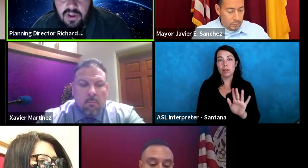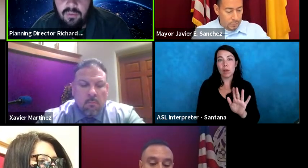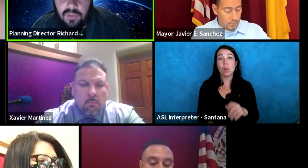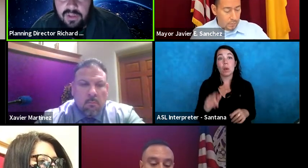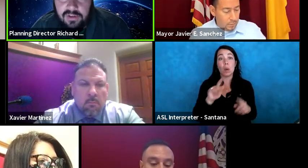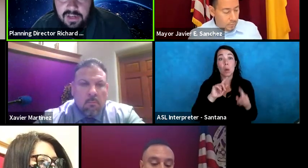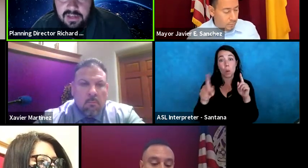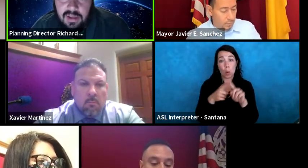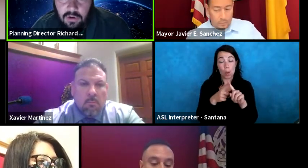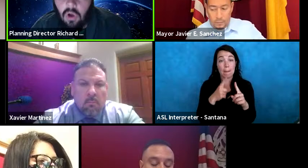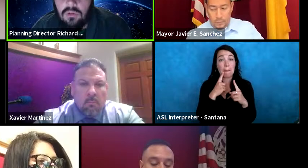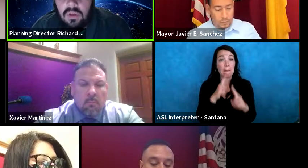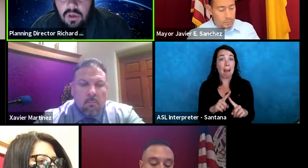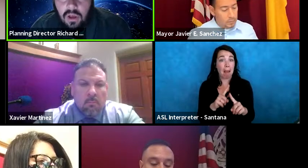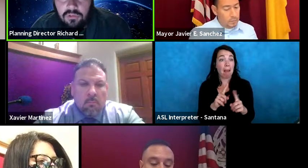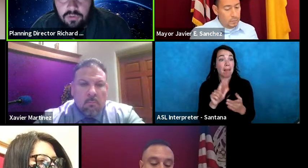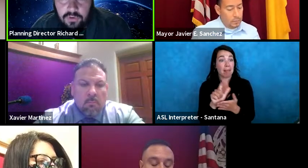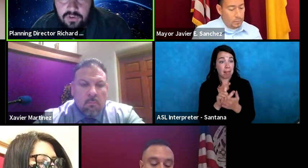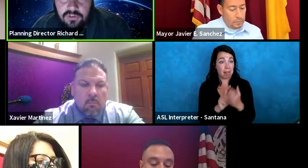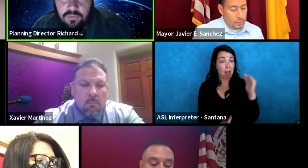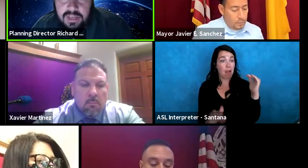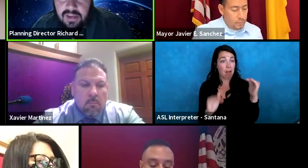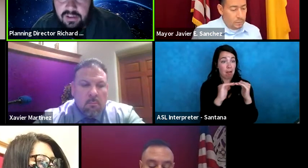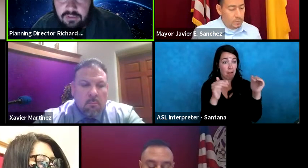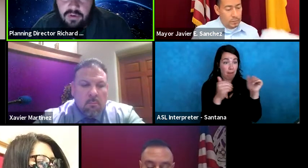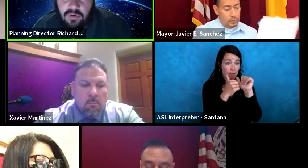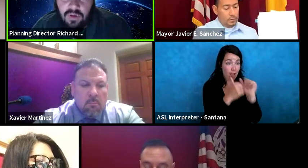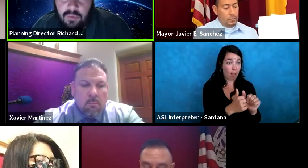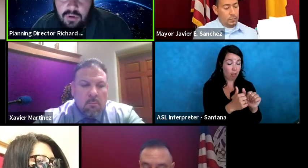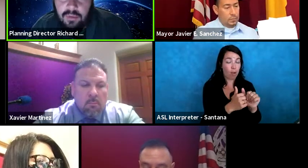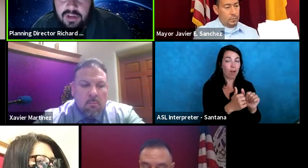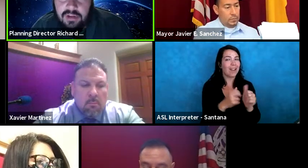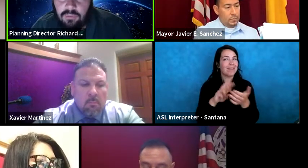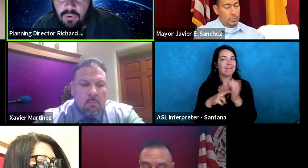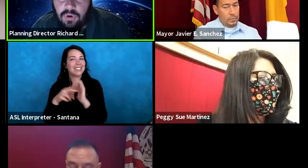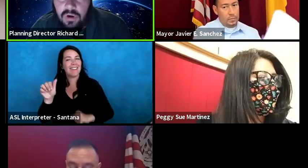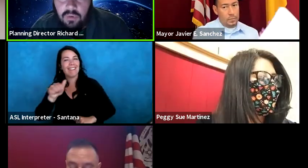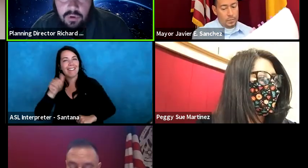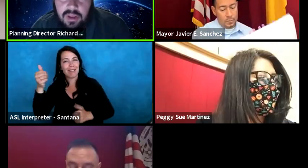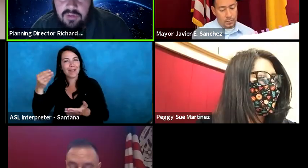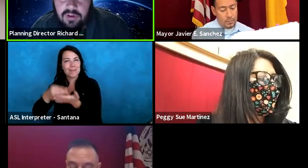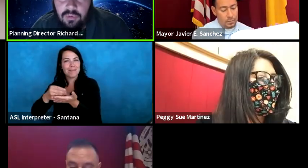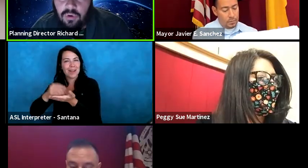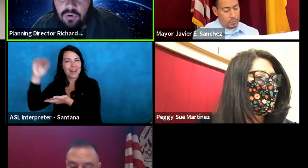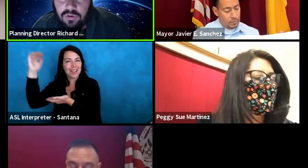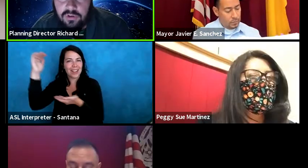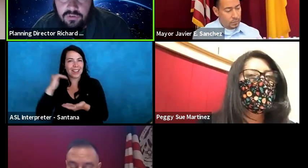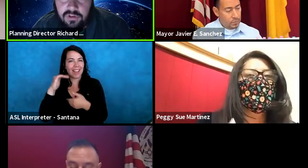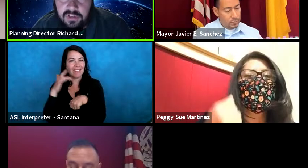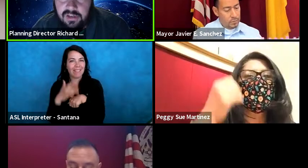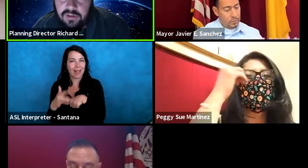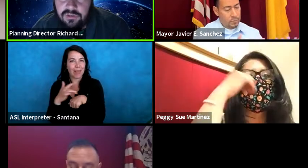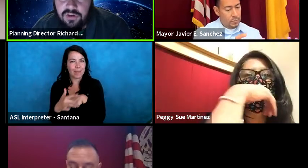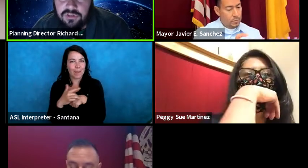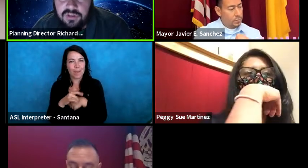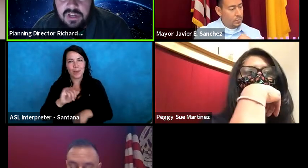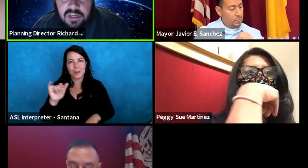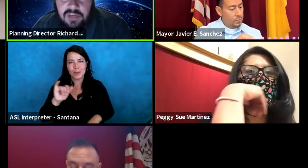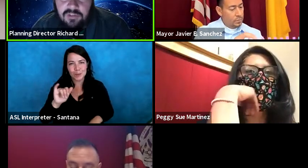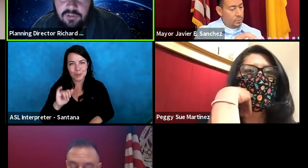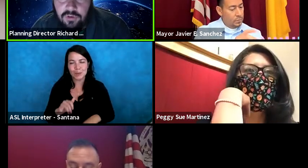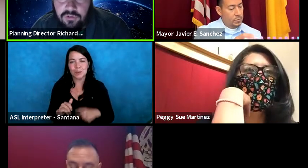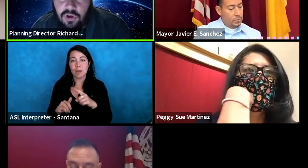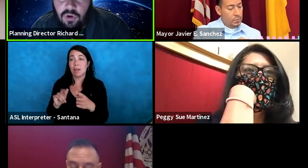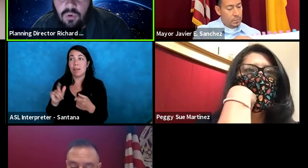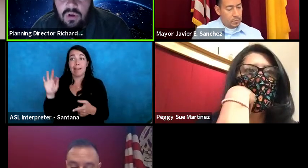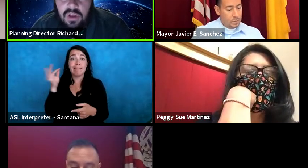things that is not related to ADA at all. So for instance, we can't get federal highway money for repaving a road or constructing an intersection,